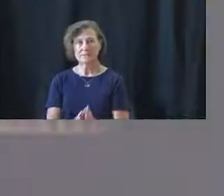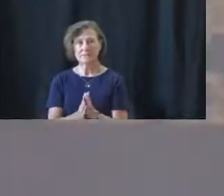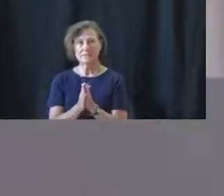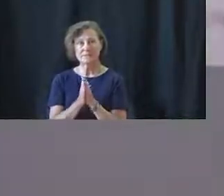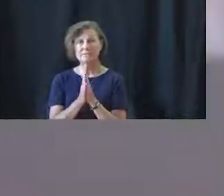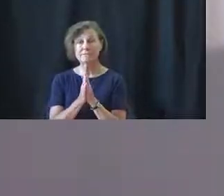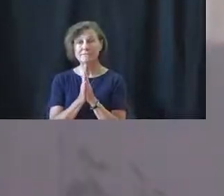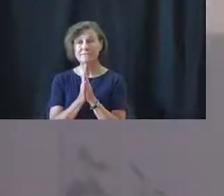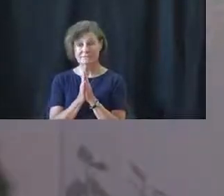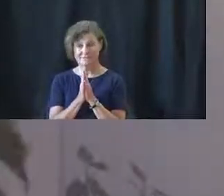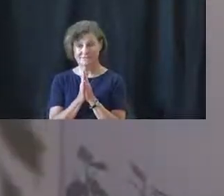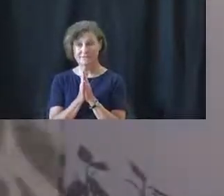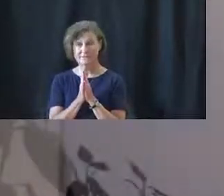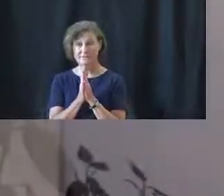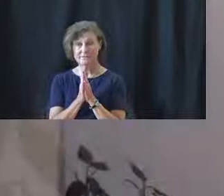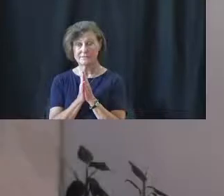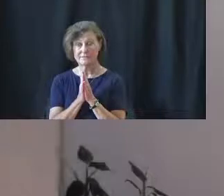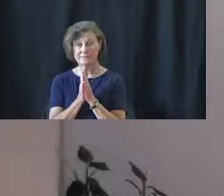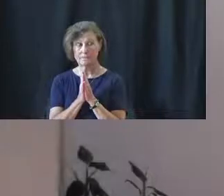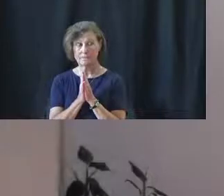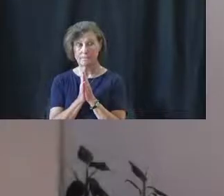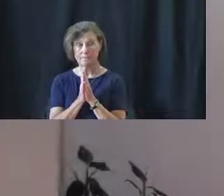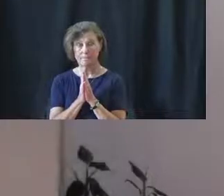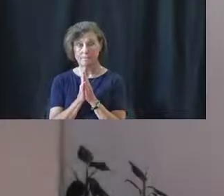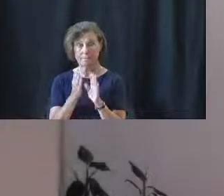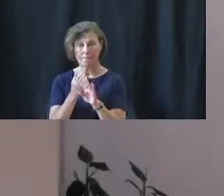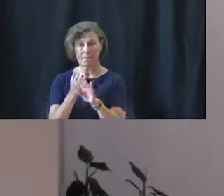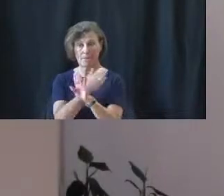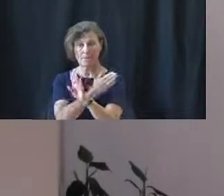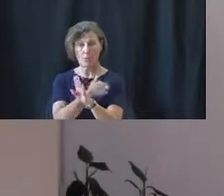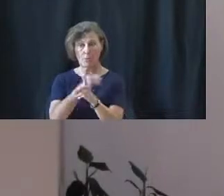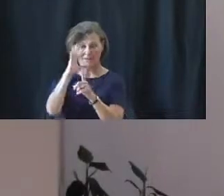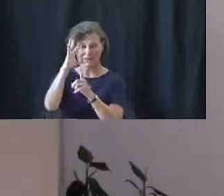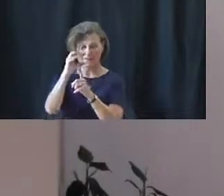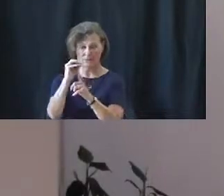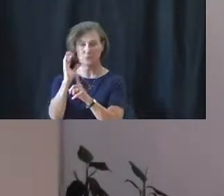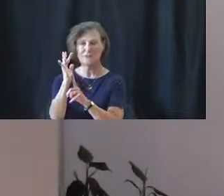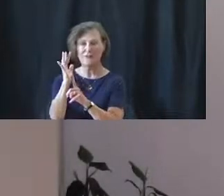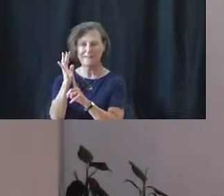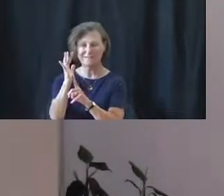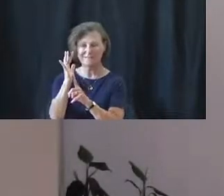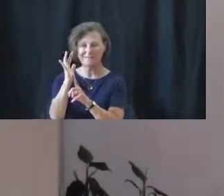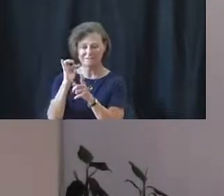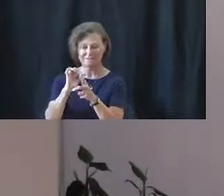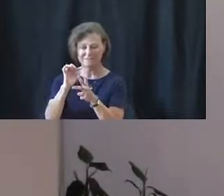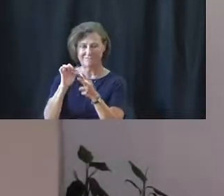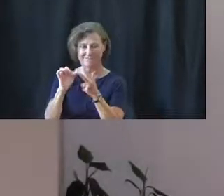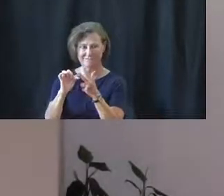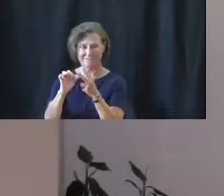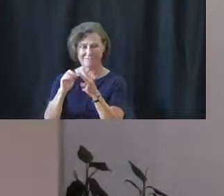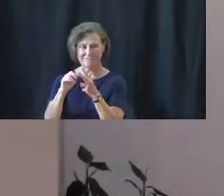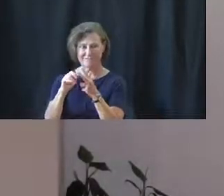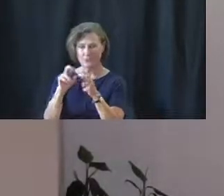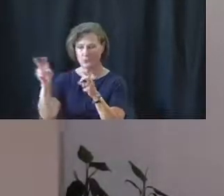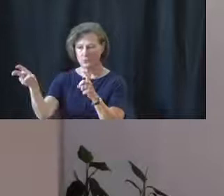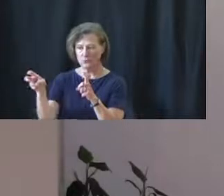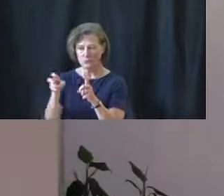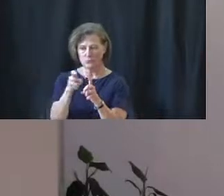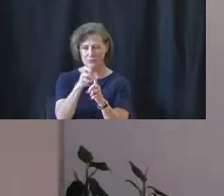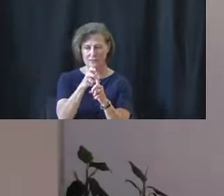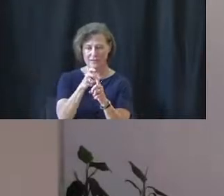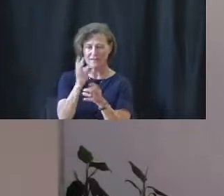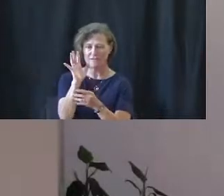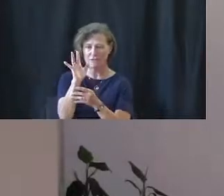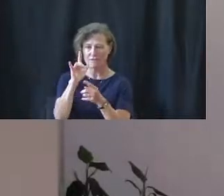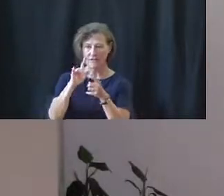Before we extinguish the chalices, we transfer the flame to the